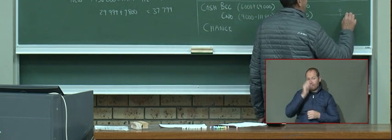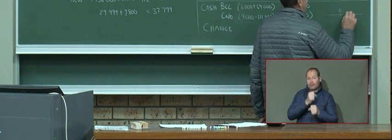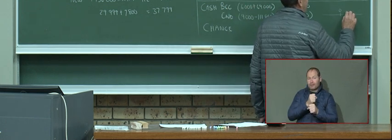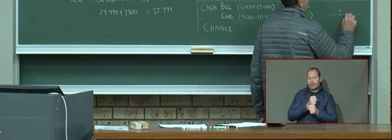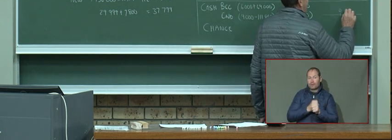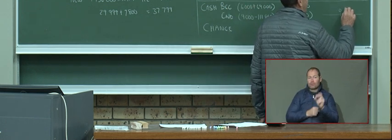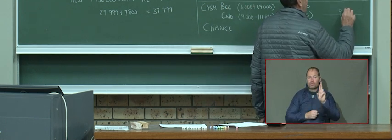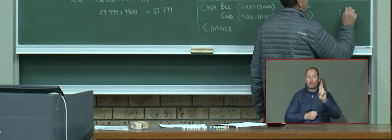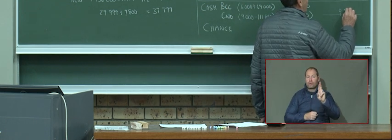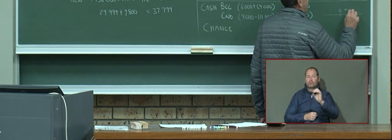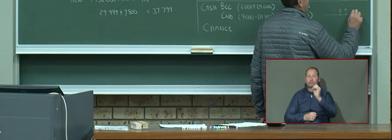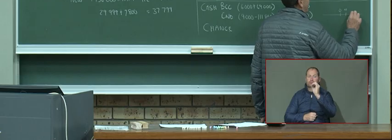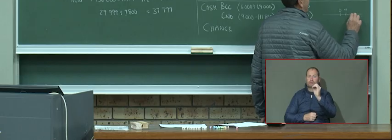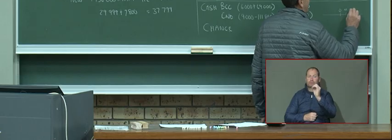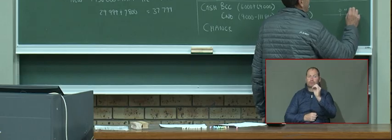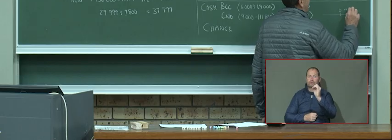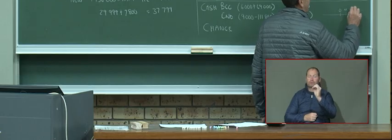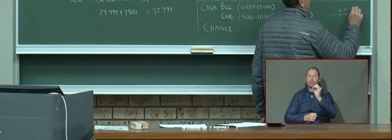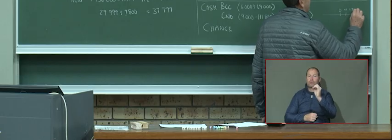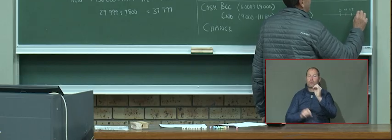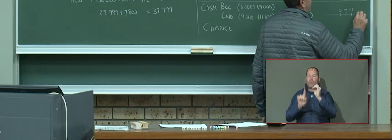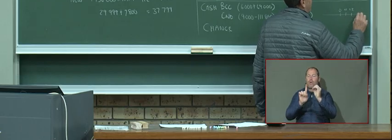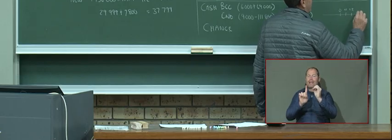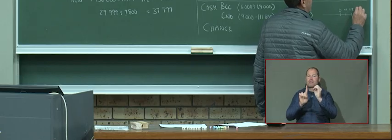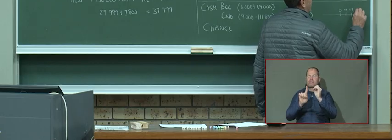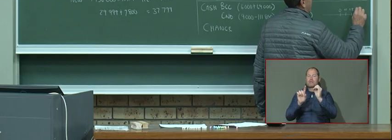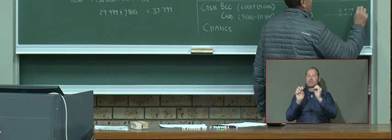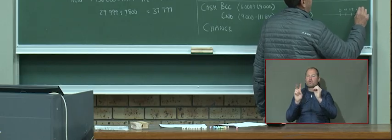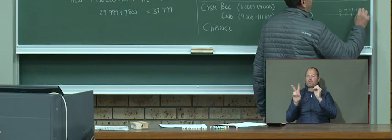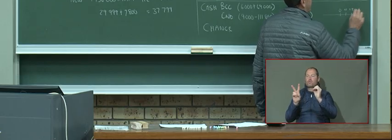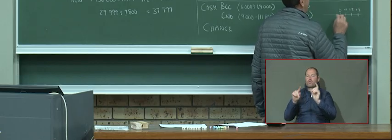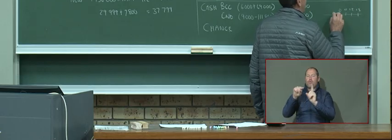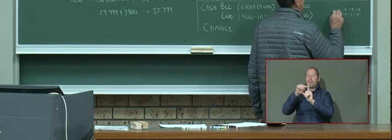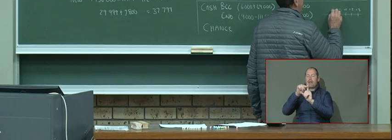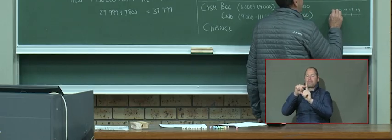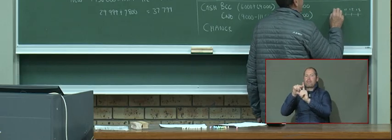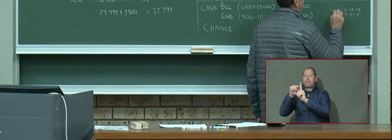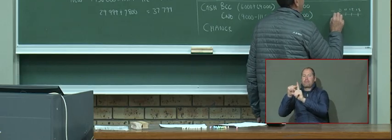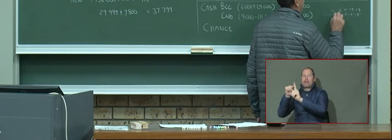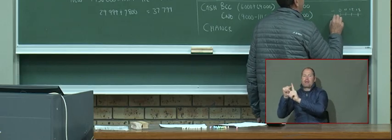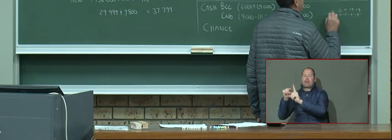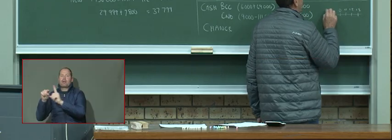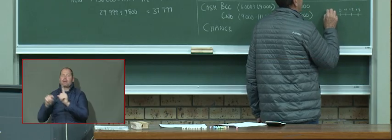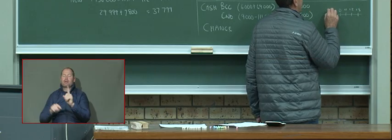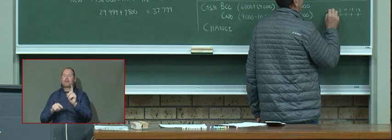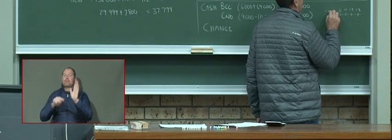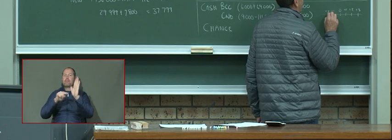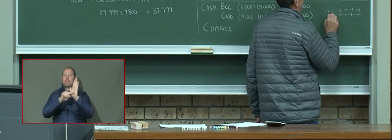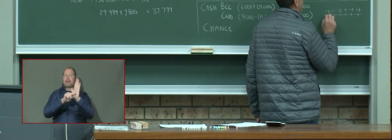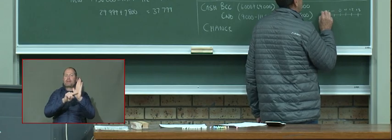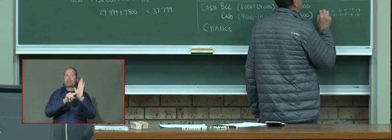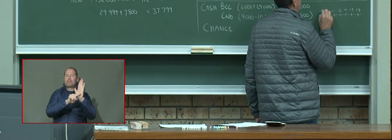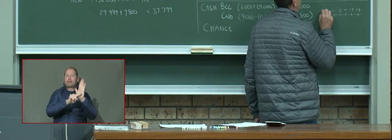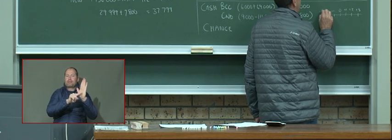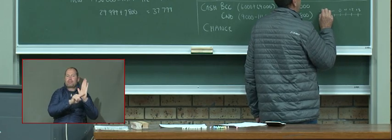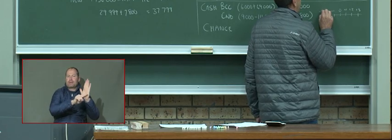here, and plus 1, and plus 2, and plus 3, and there you have minus 1,